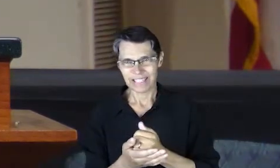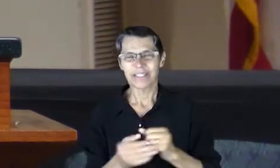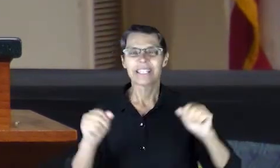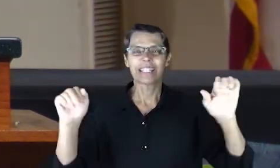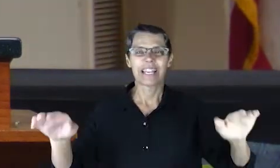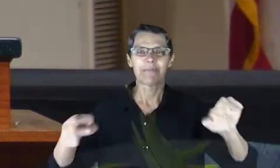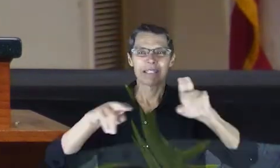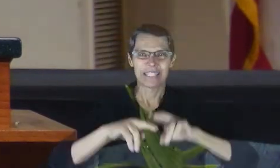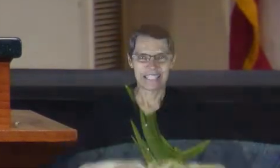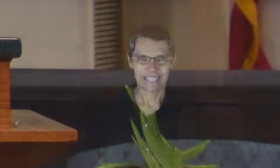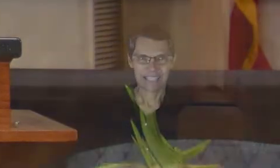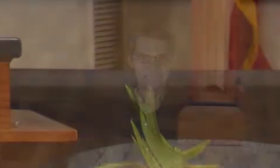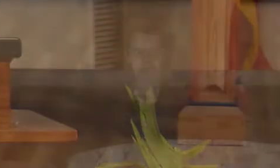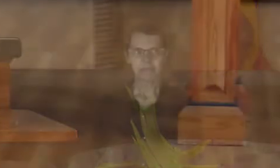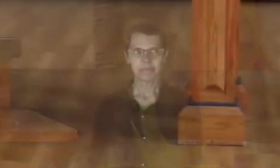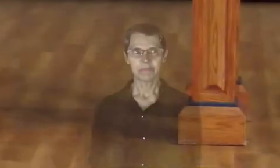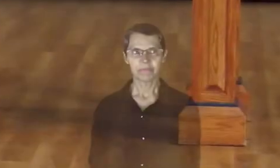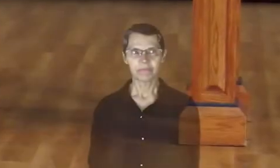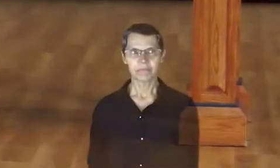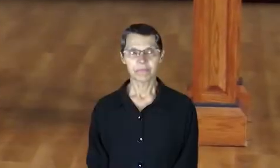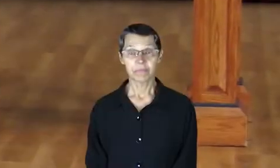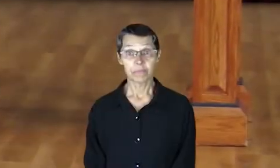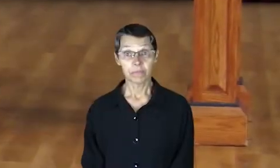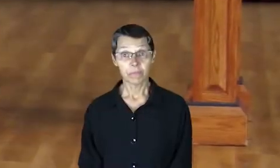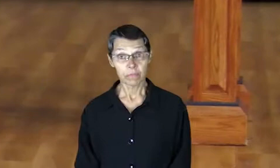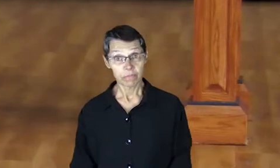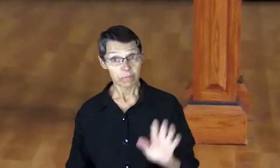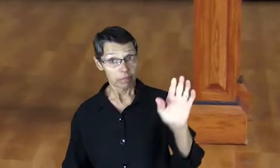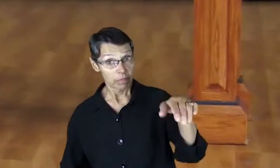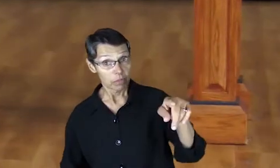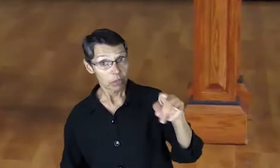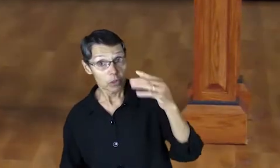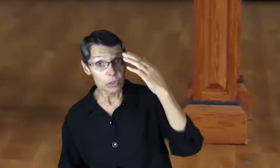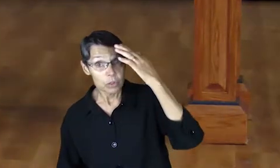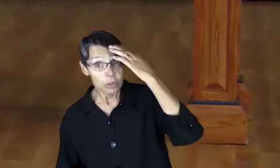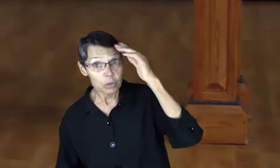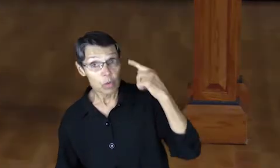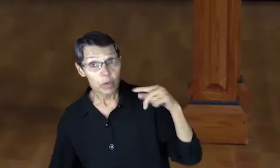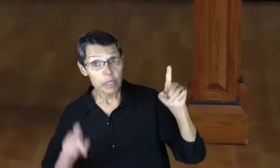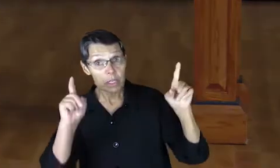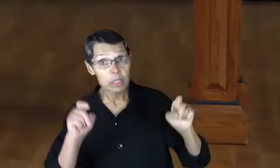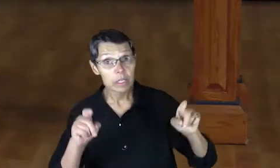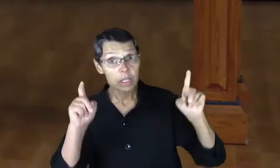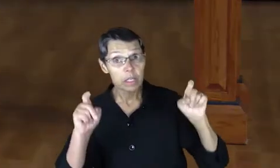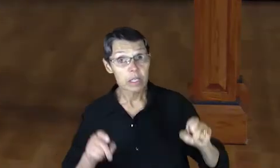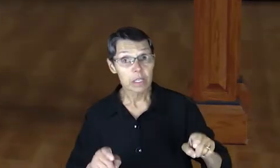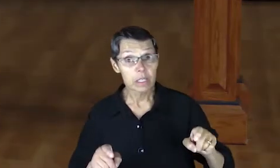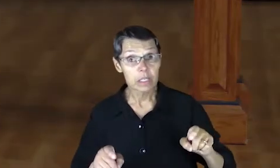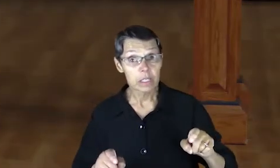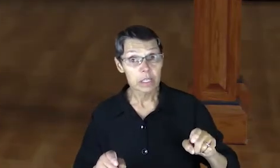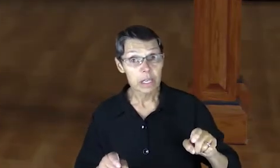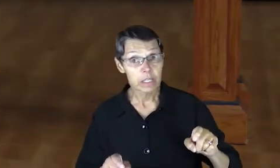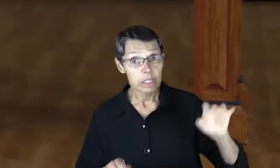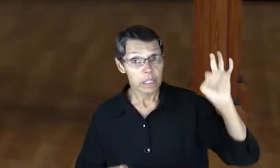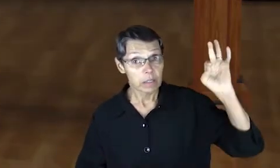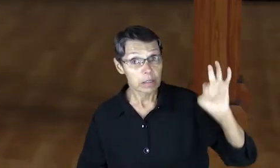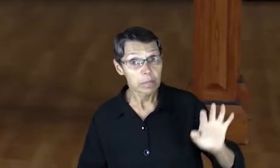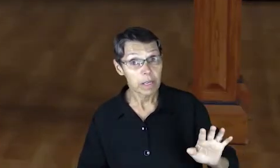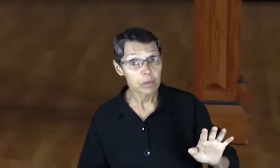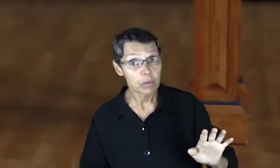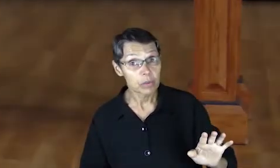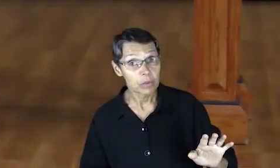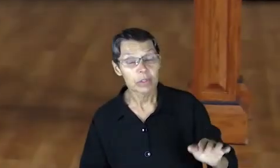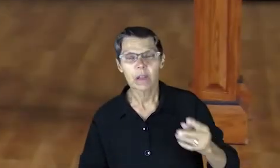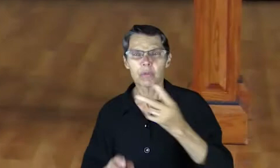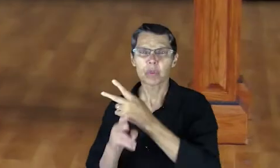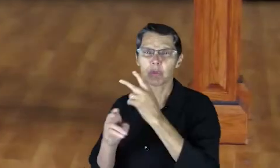Amen. You may be seated. Do you know what we're testing, Reverend? The supervisor of the police academy